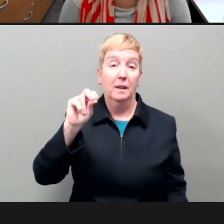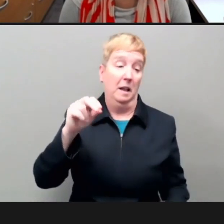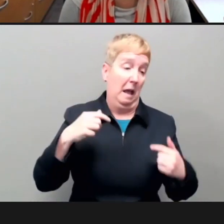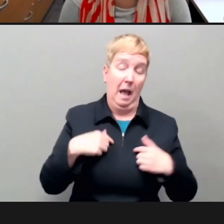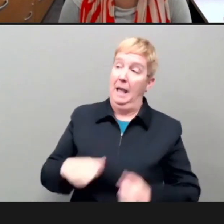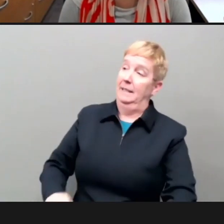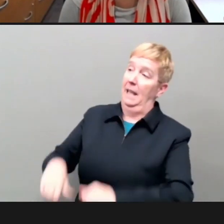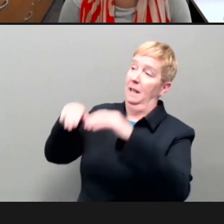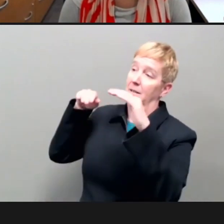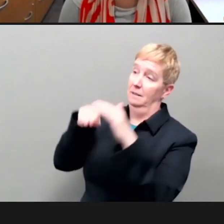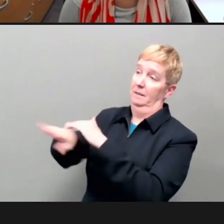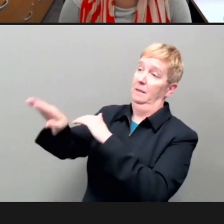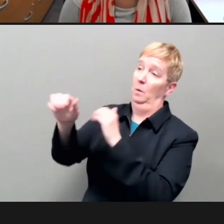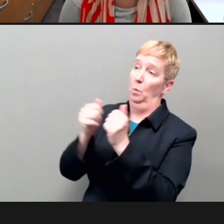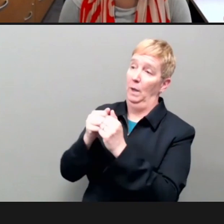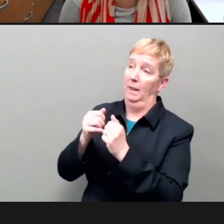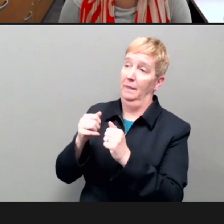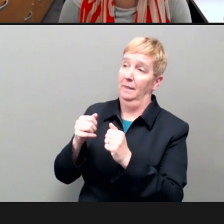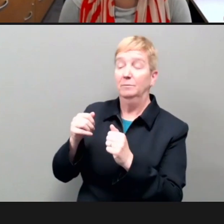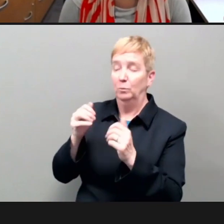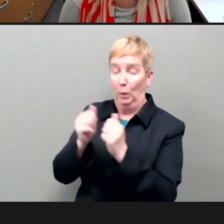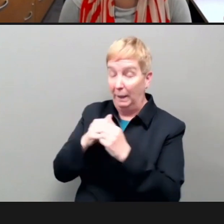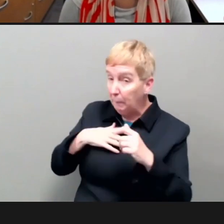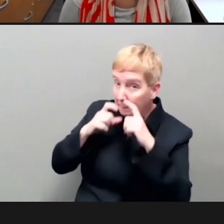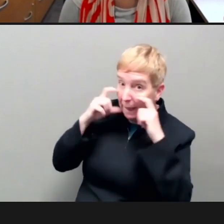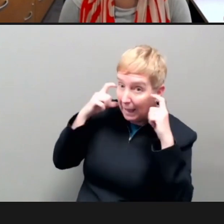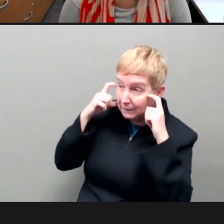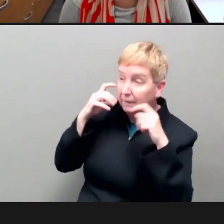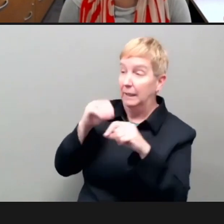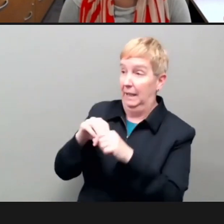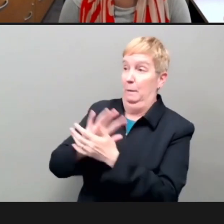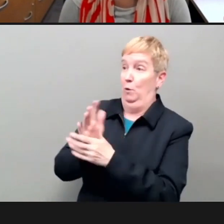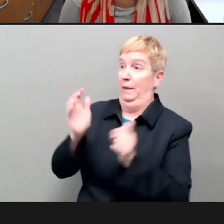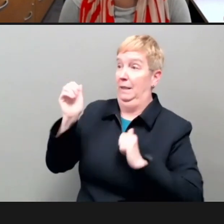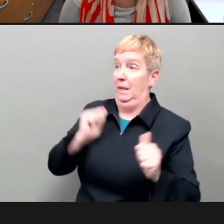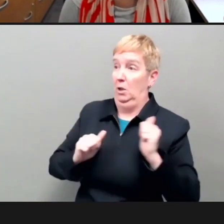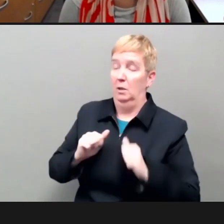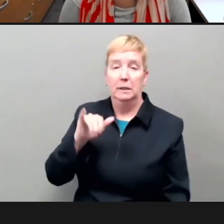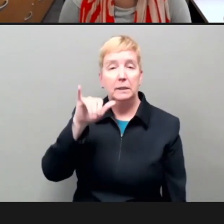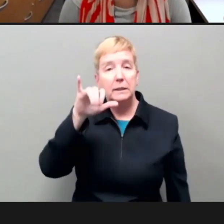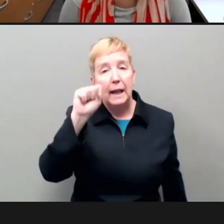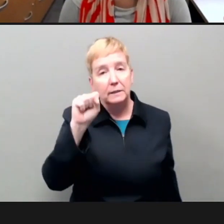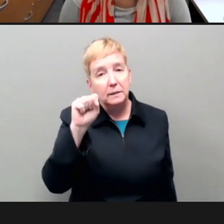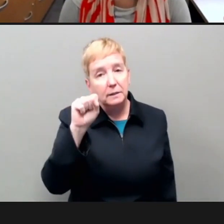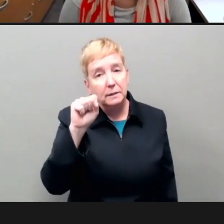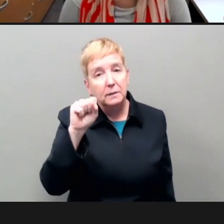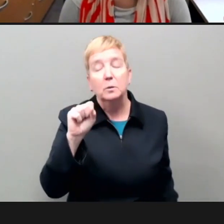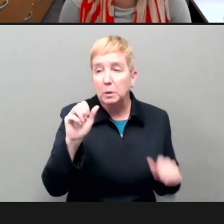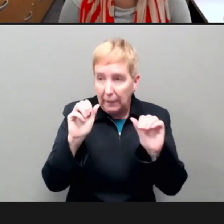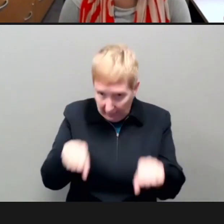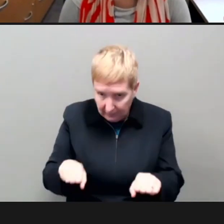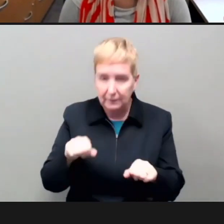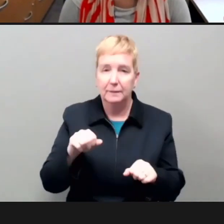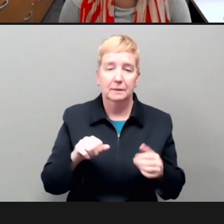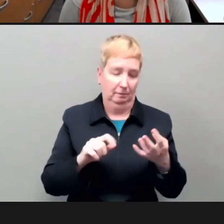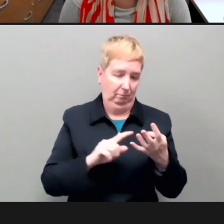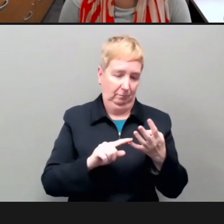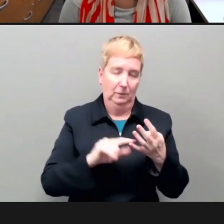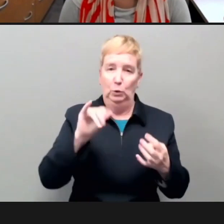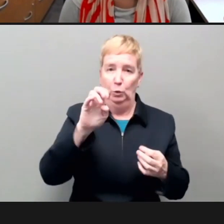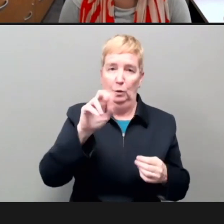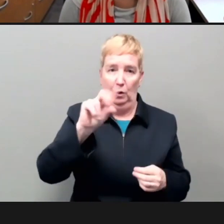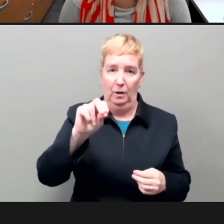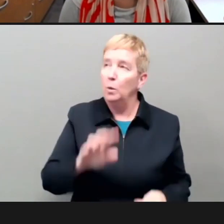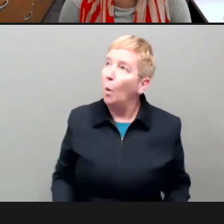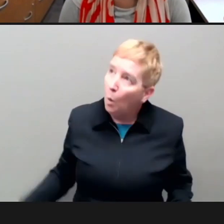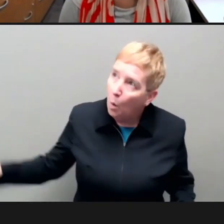movie theater with my mask on? Yes, that's exactly what it means for the entire state.